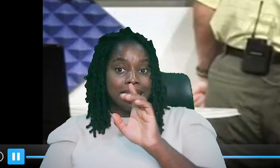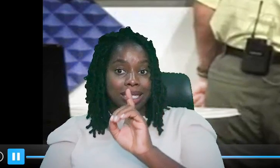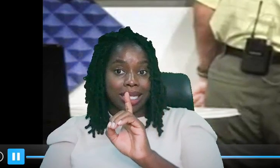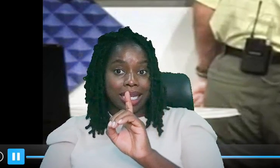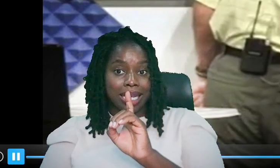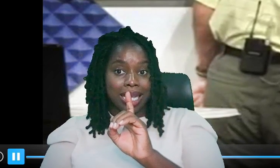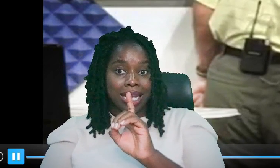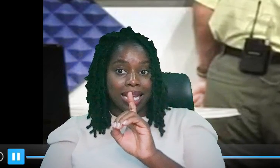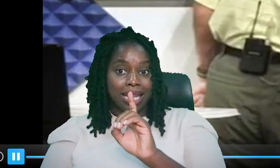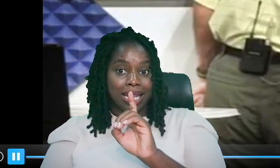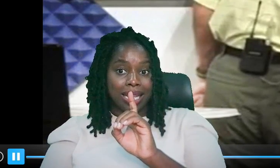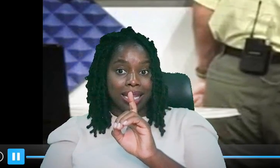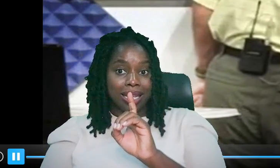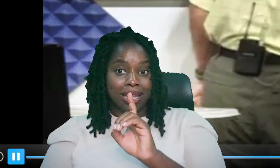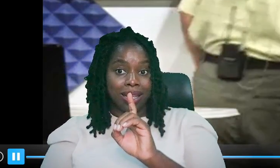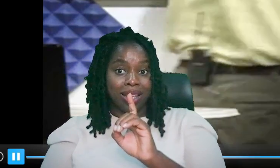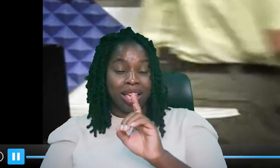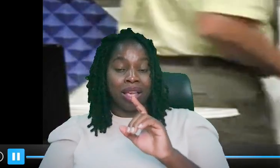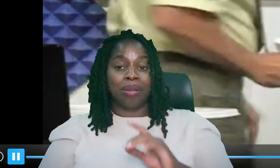BCD, that would be this piece.